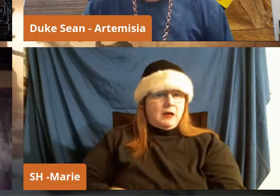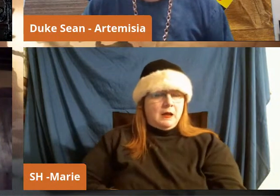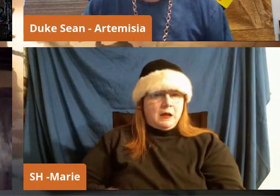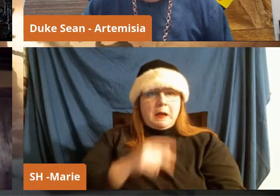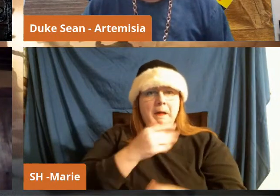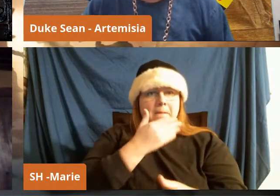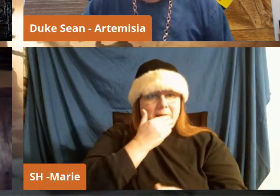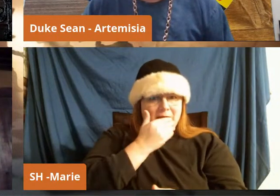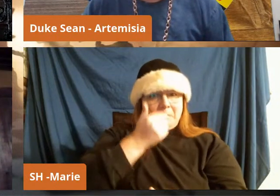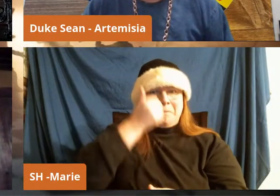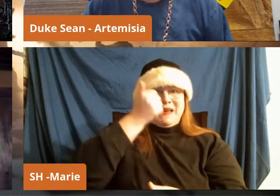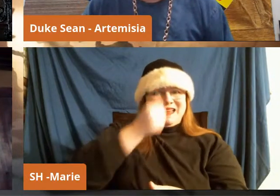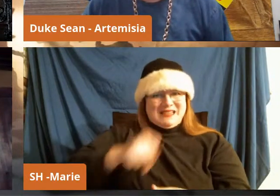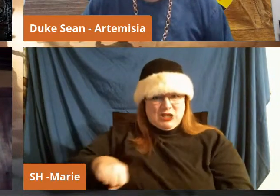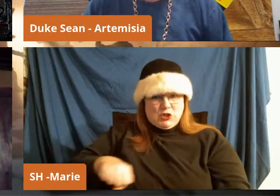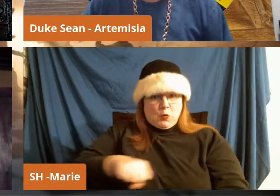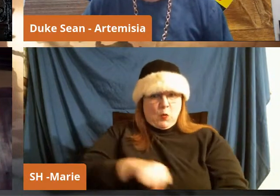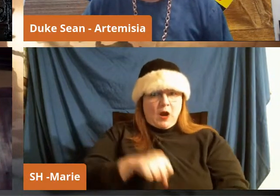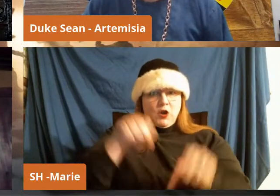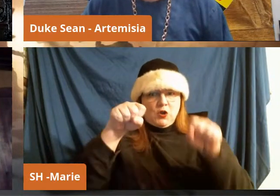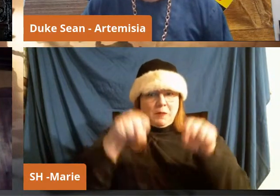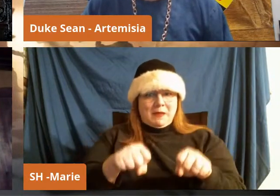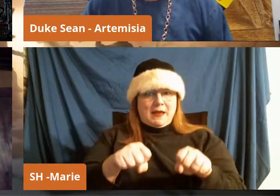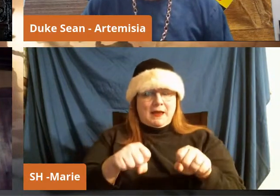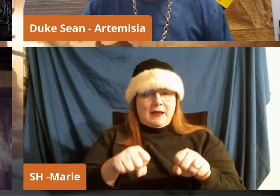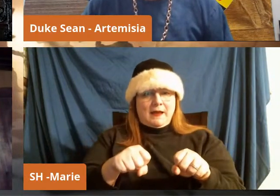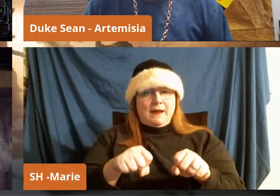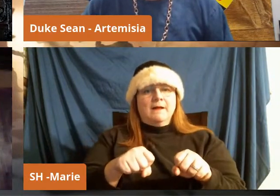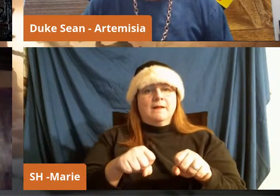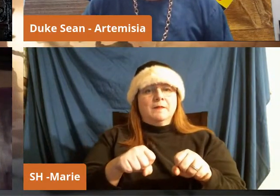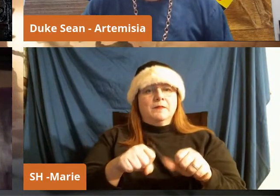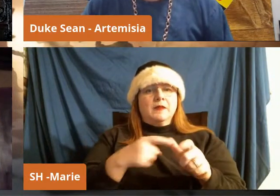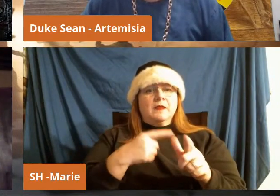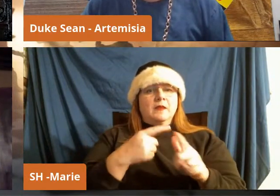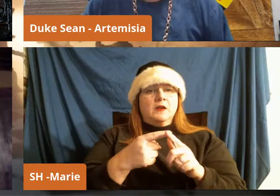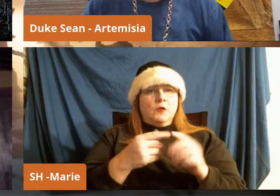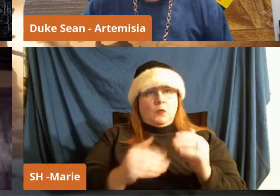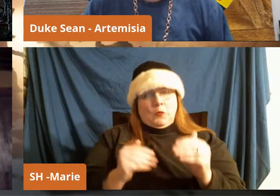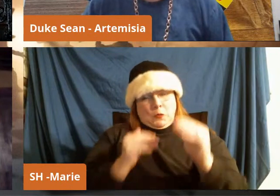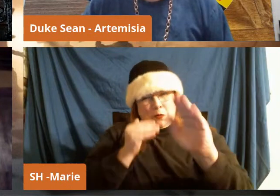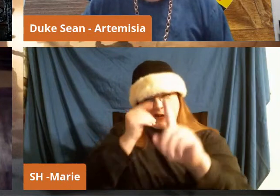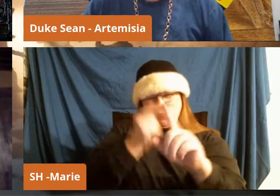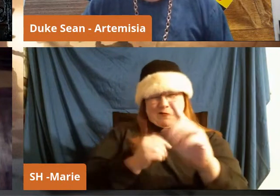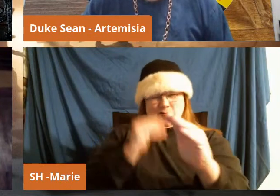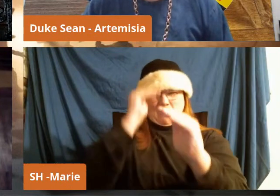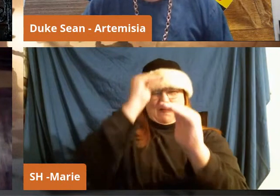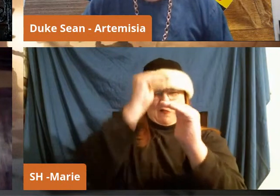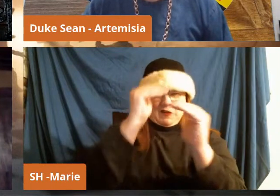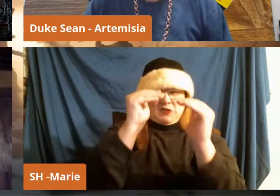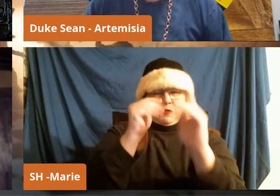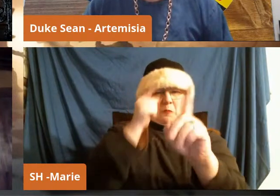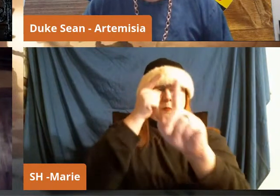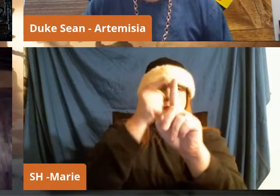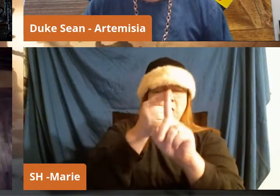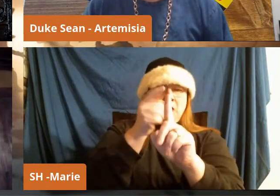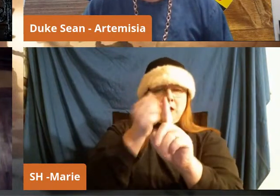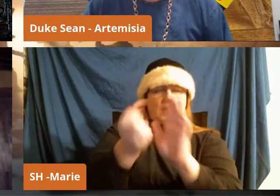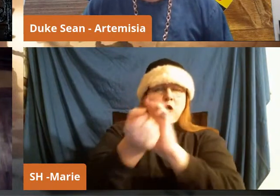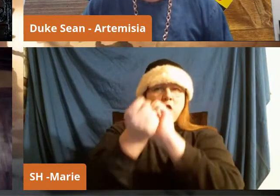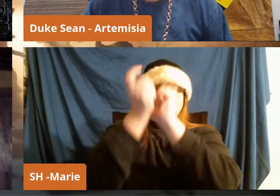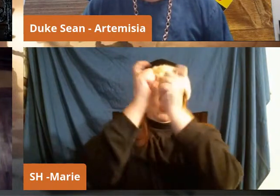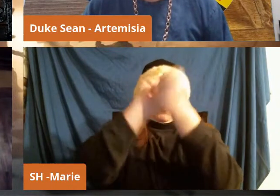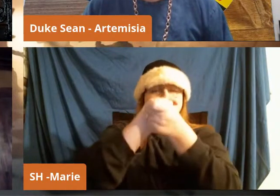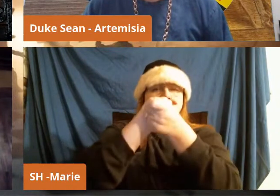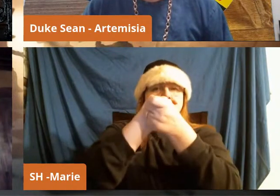the best squire you can possibly be. And then when you reach the point where that is crossed over